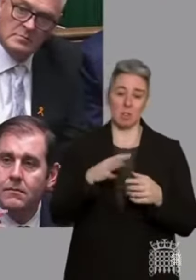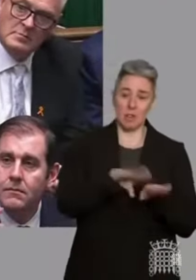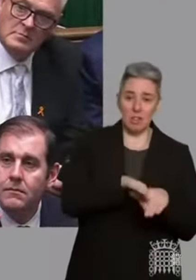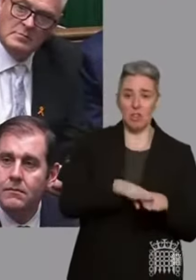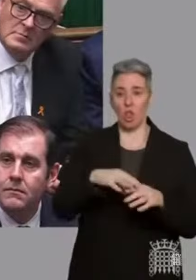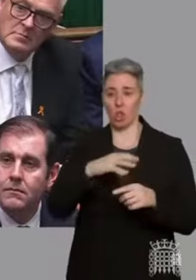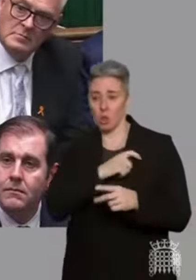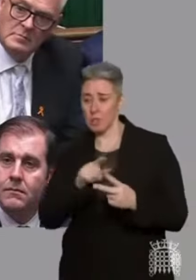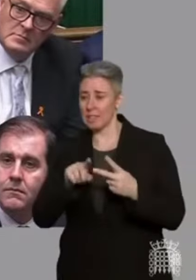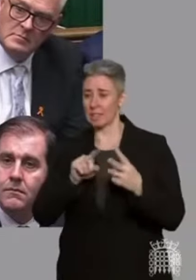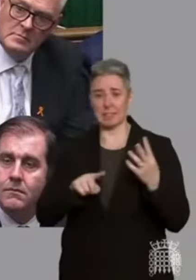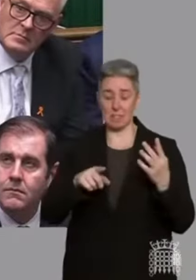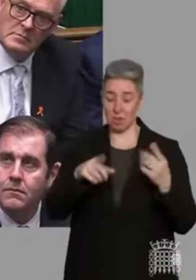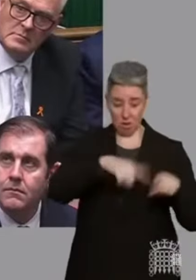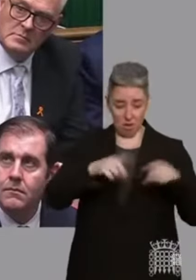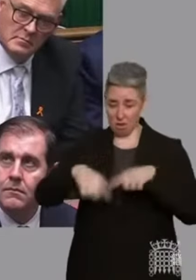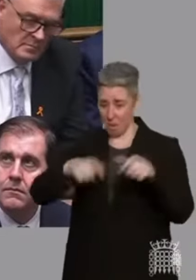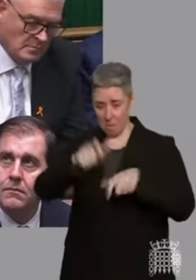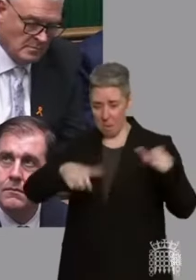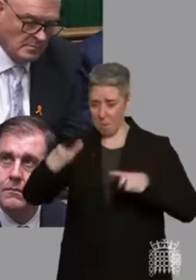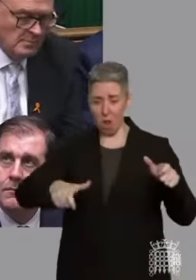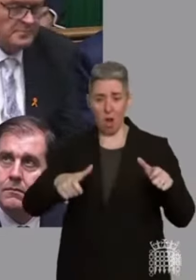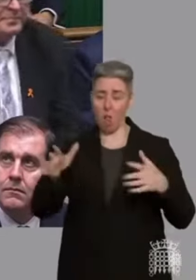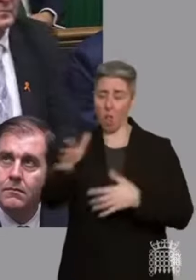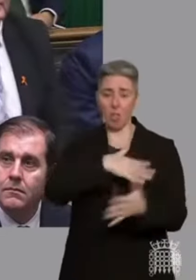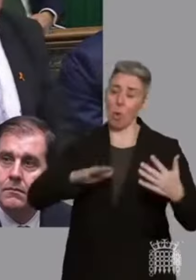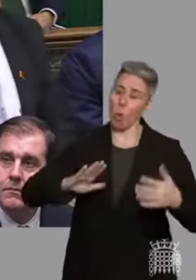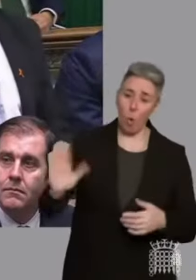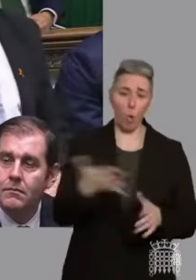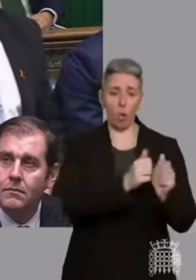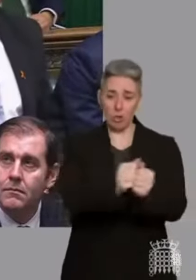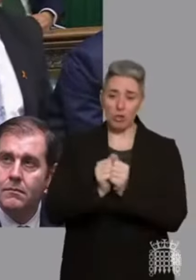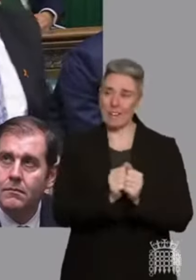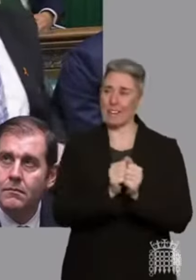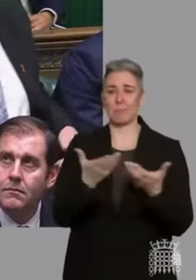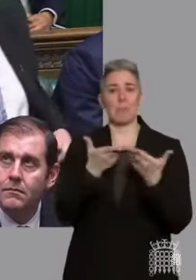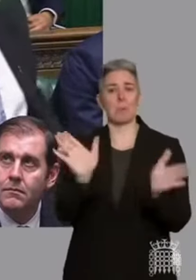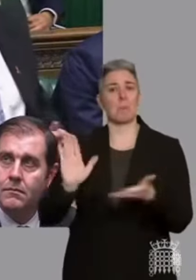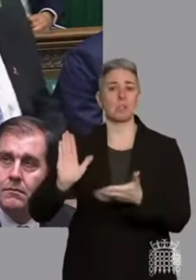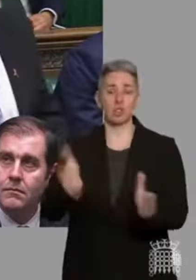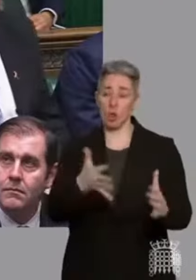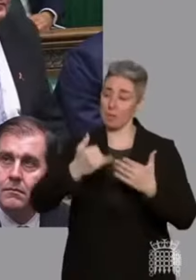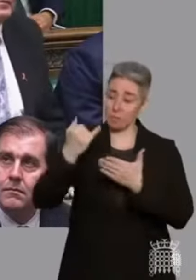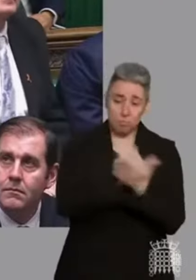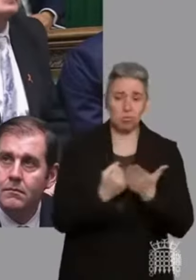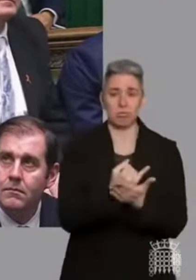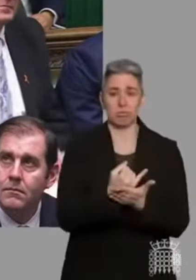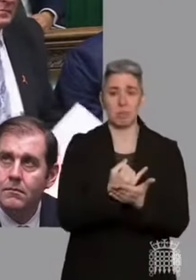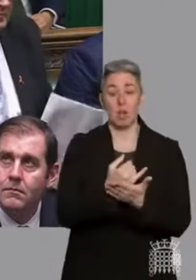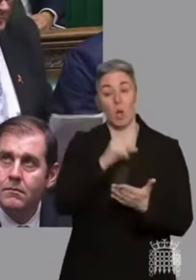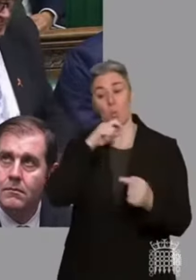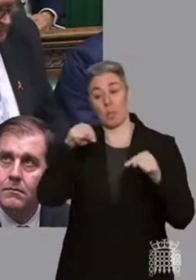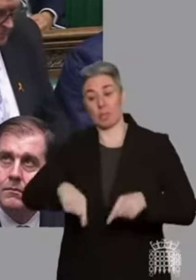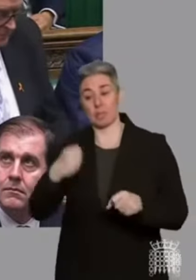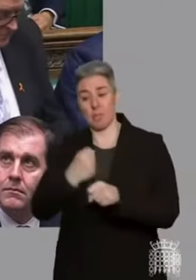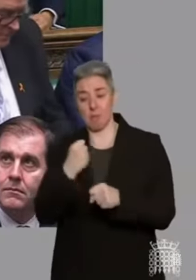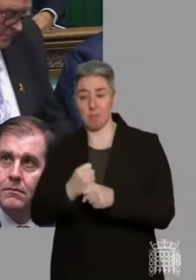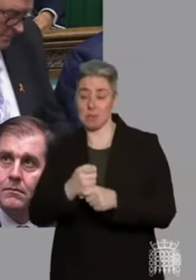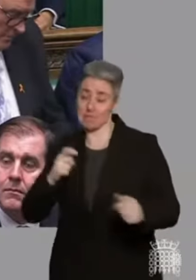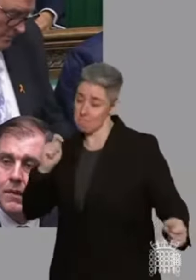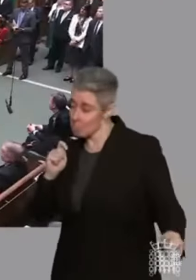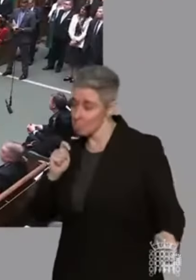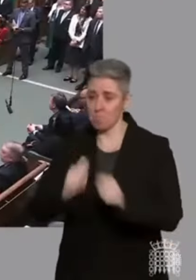on the floor. Will this government be the one to step up to the plate, reform the institutions, end the veto and stop rolling the dice on the people in